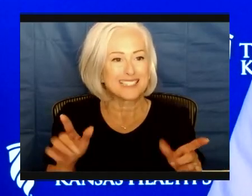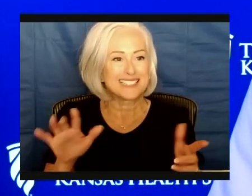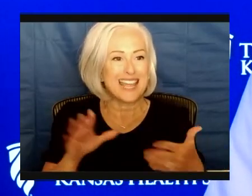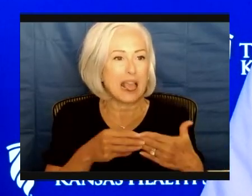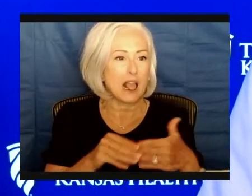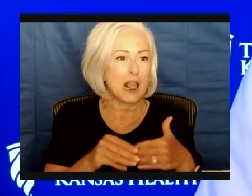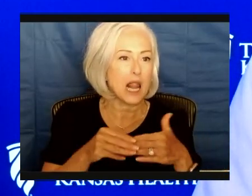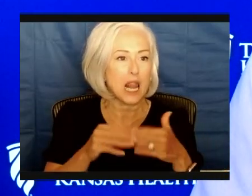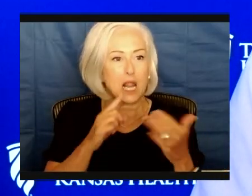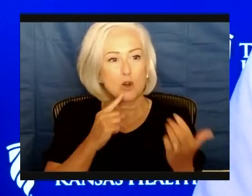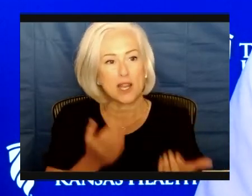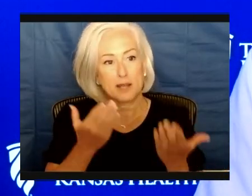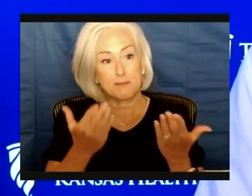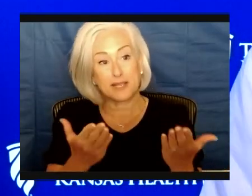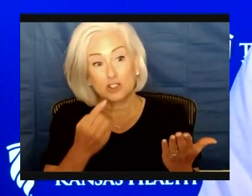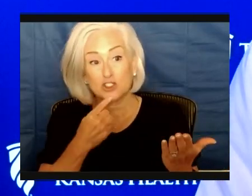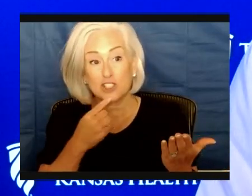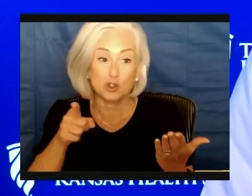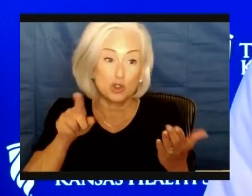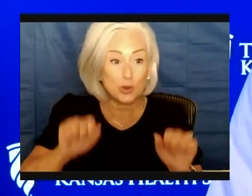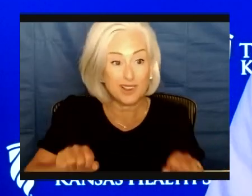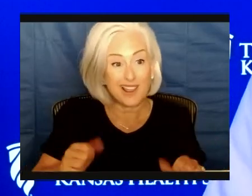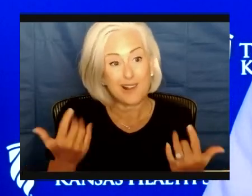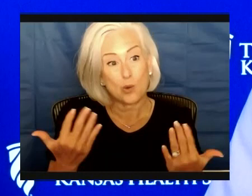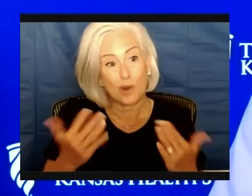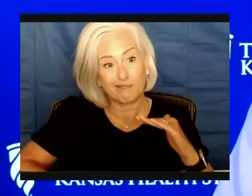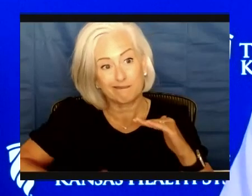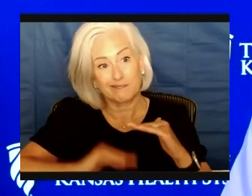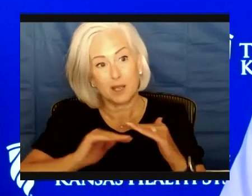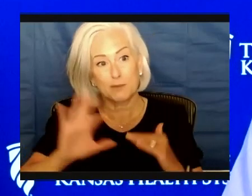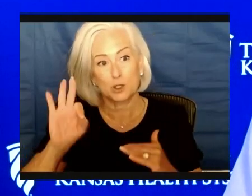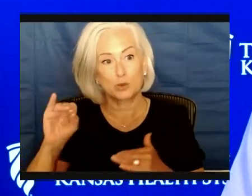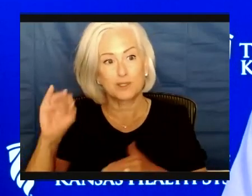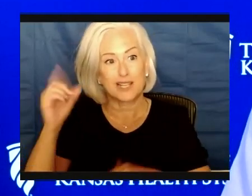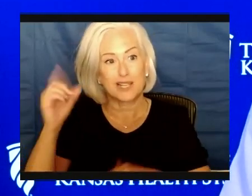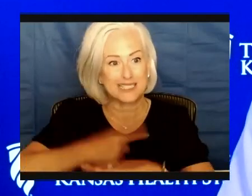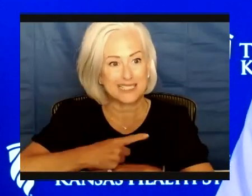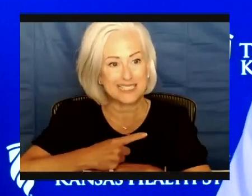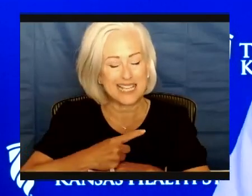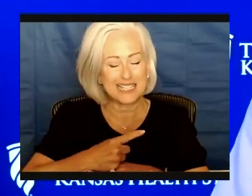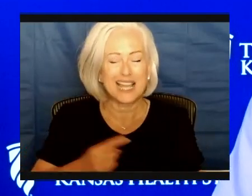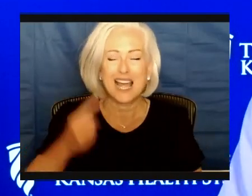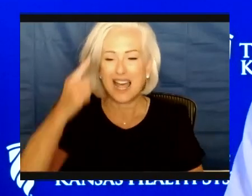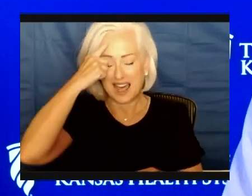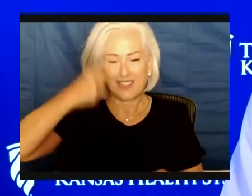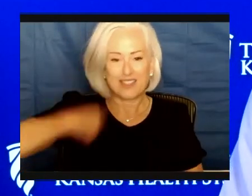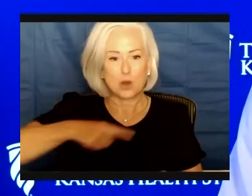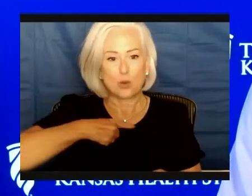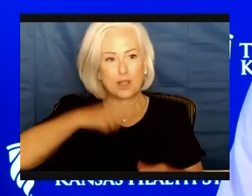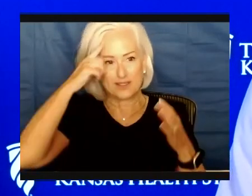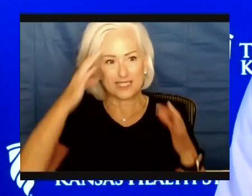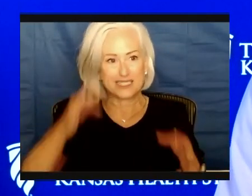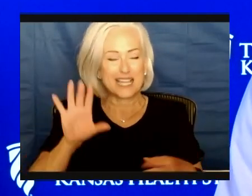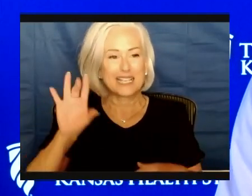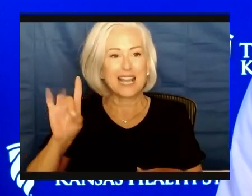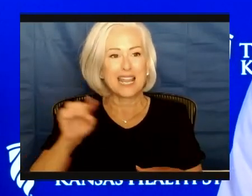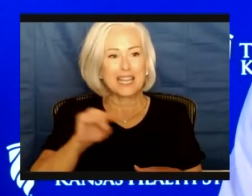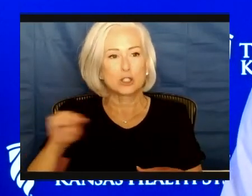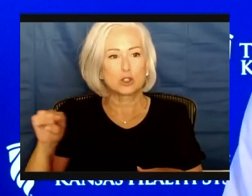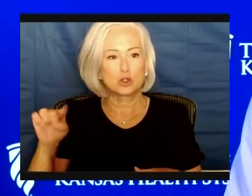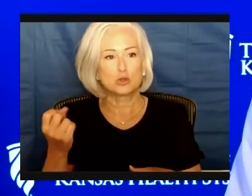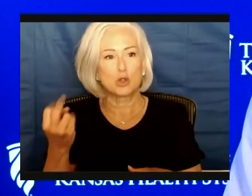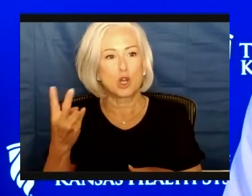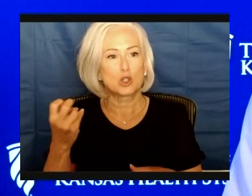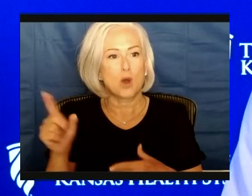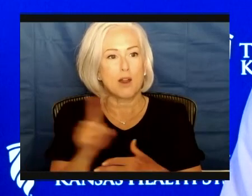to wait, say, 90 days. I think we've really kind of landed on anywhere from that 8 to 12 week range. It is still recommended